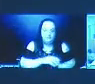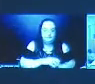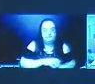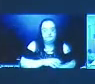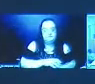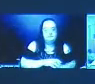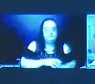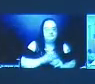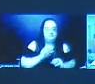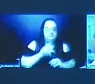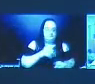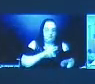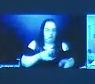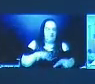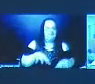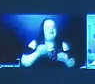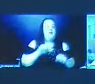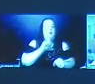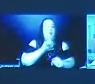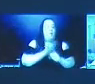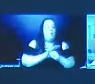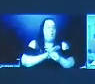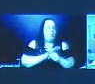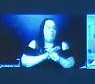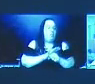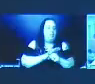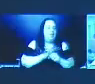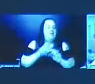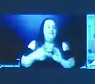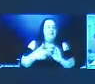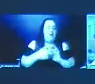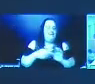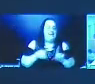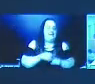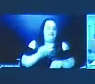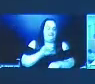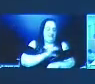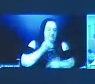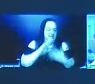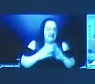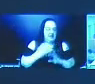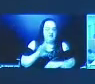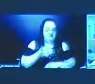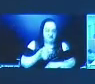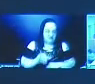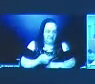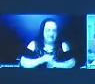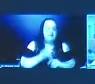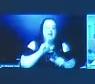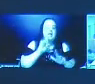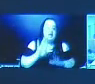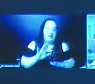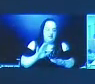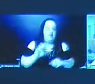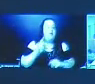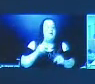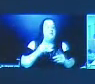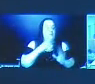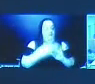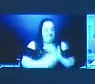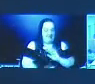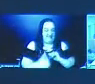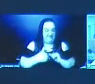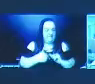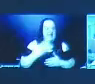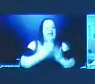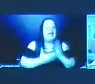Are you ready to take the oath of office as a police officer for the town of Cheverly? Yes. Excellent. Okay, repeat after me. Raise your right